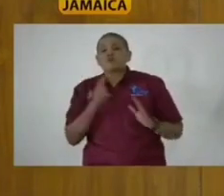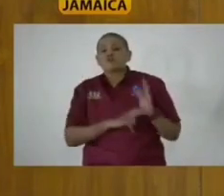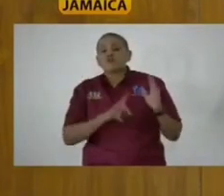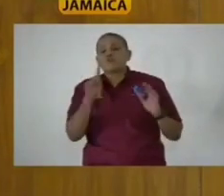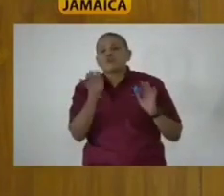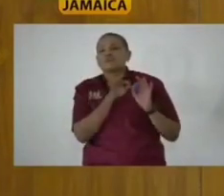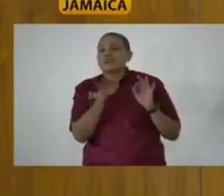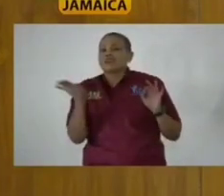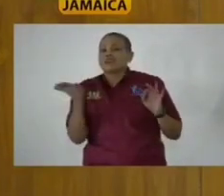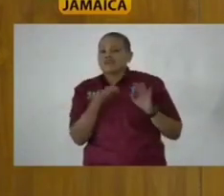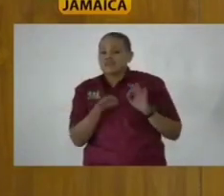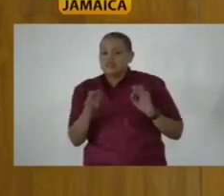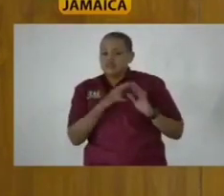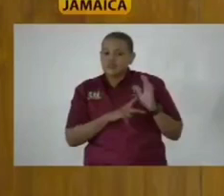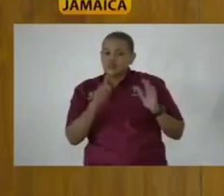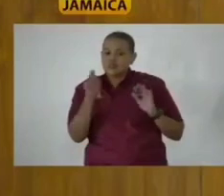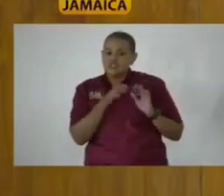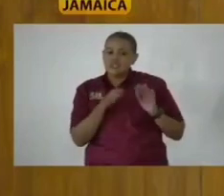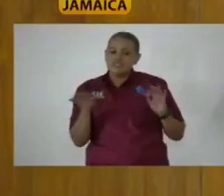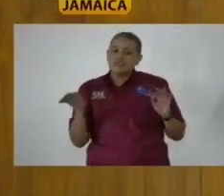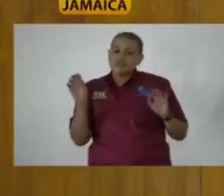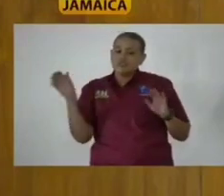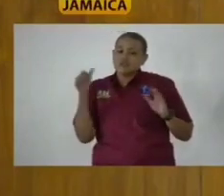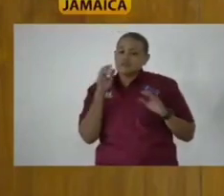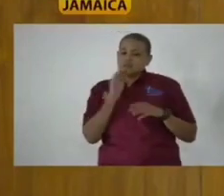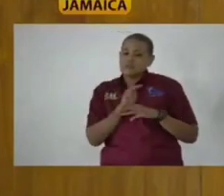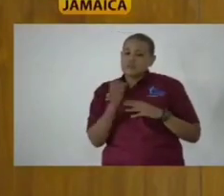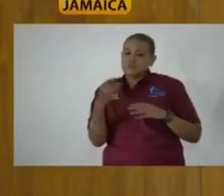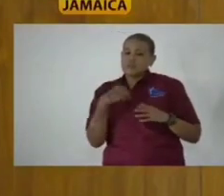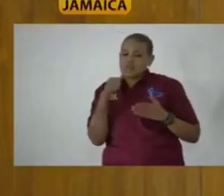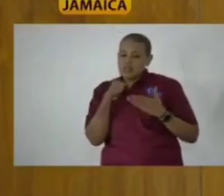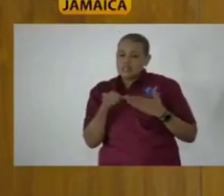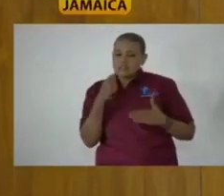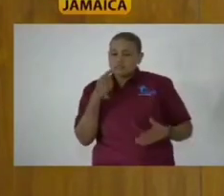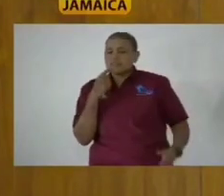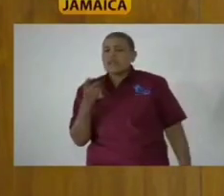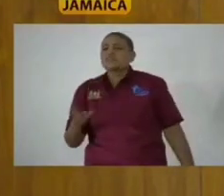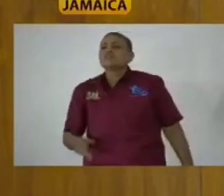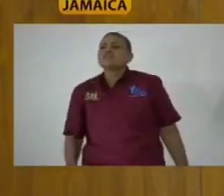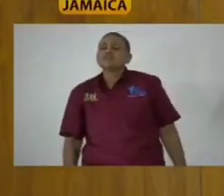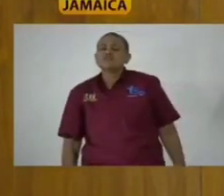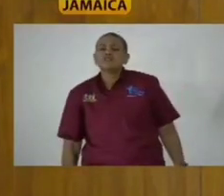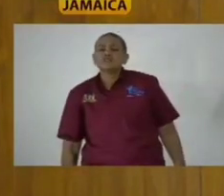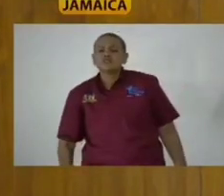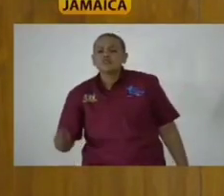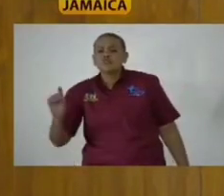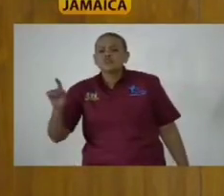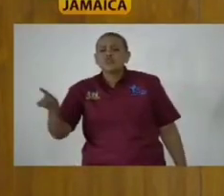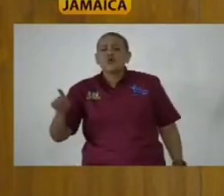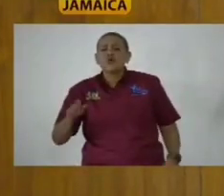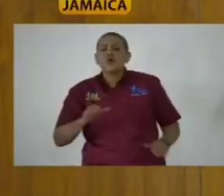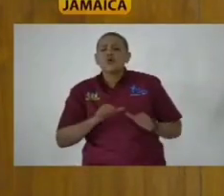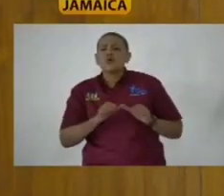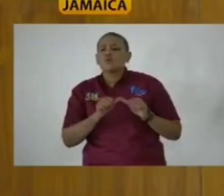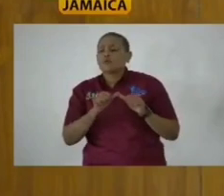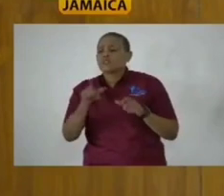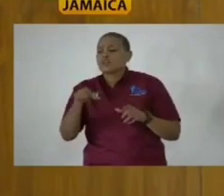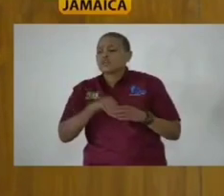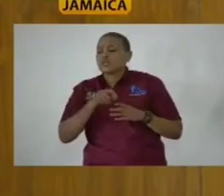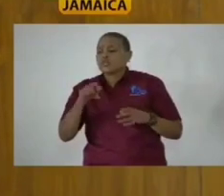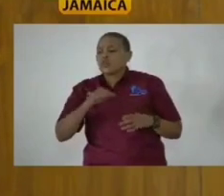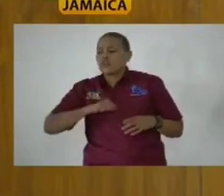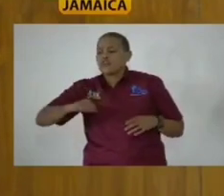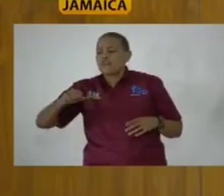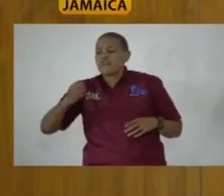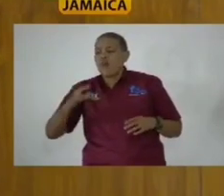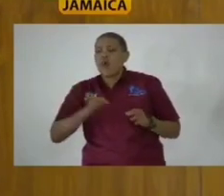sentence that the Minister put in her letter to me. She says to me, Should you persist in your refusal